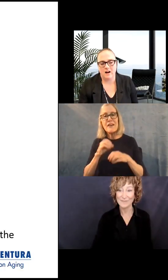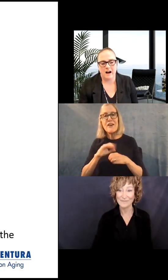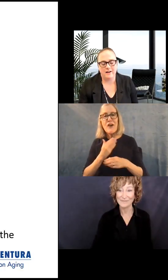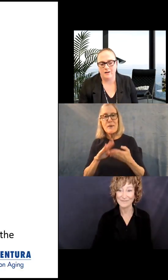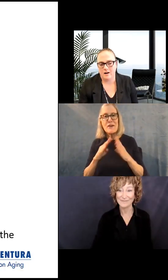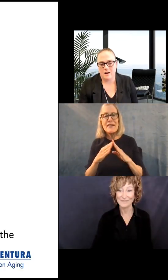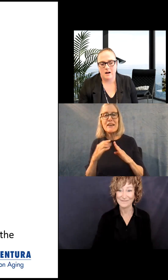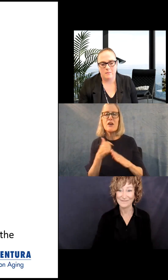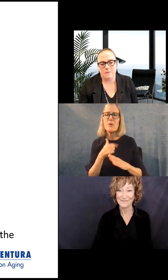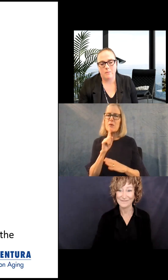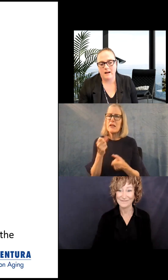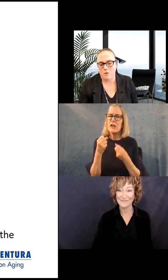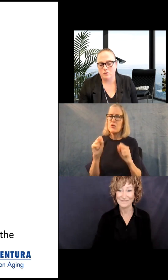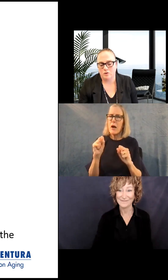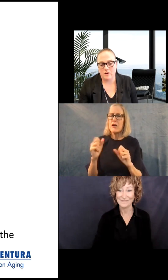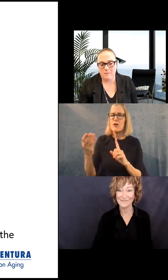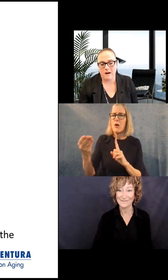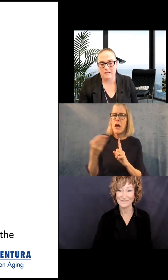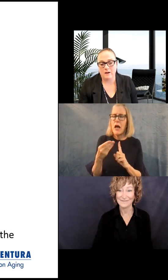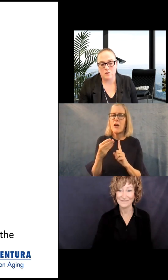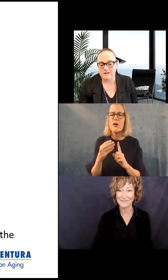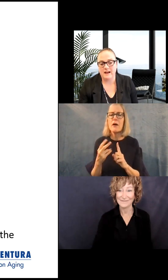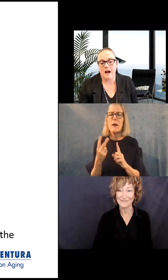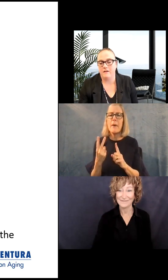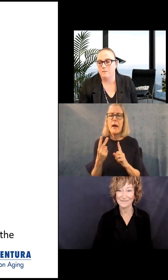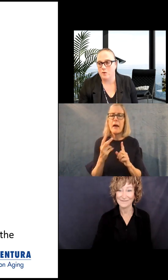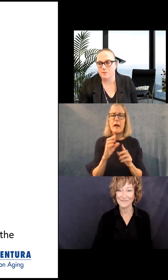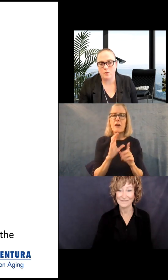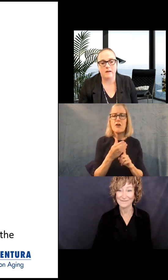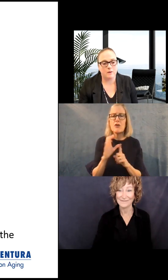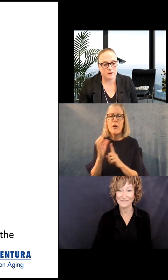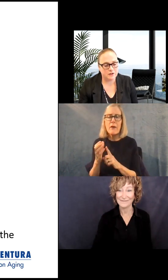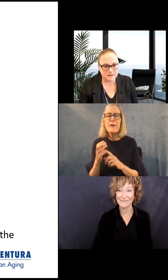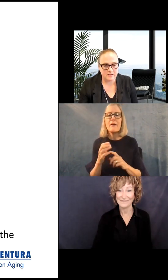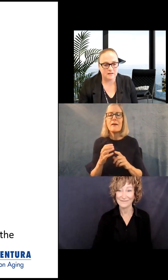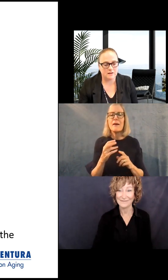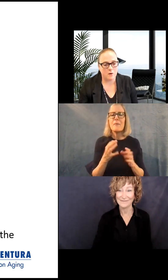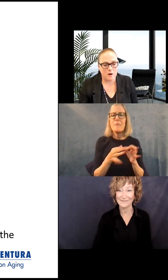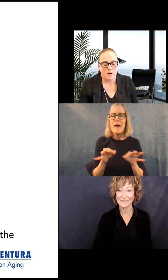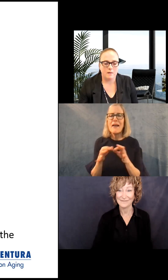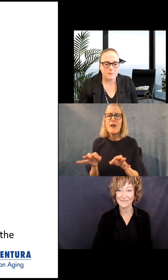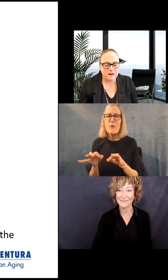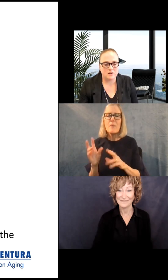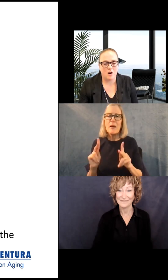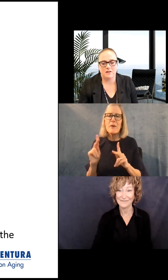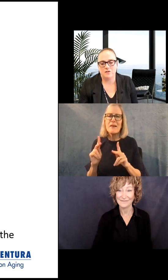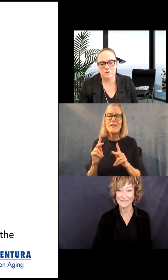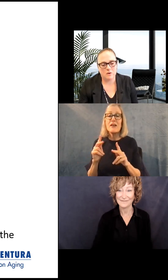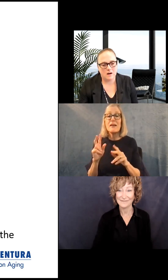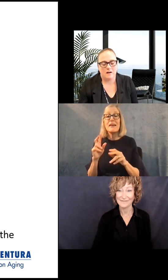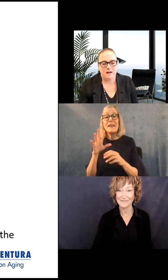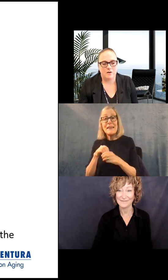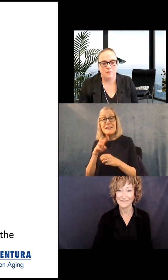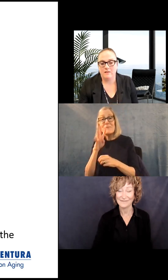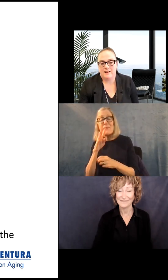to really hire bicultural and bilingual staff in multiple languages. And so people can talk